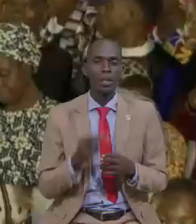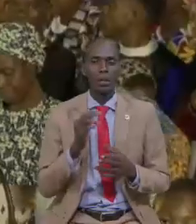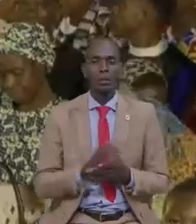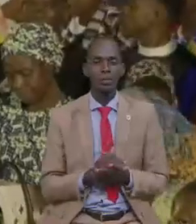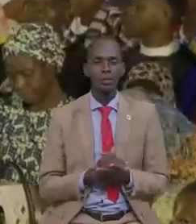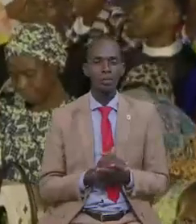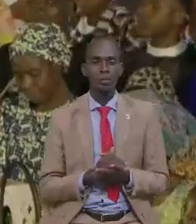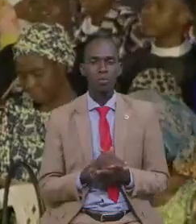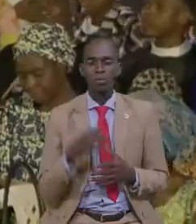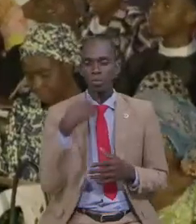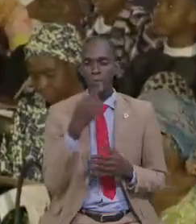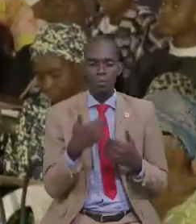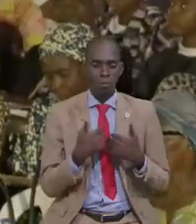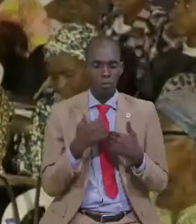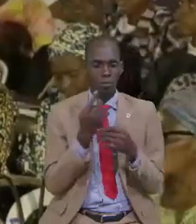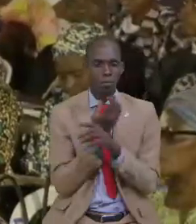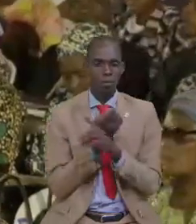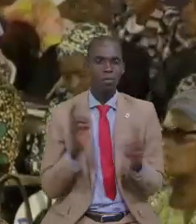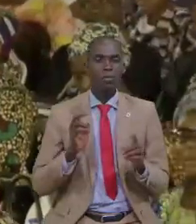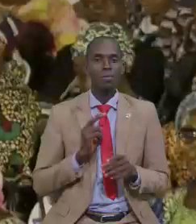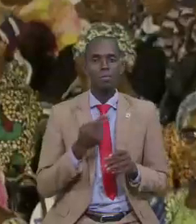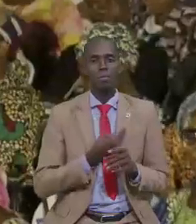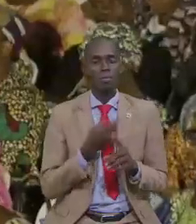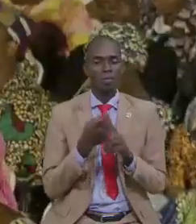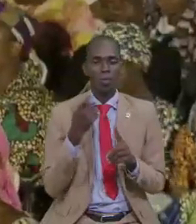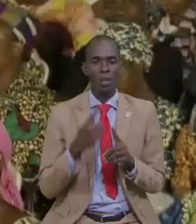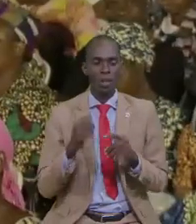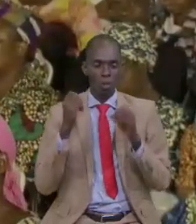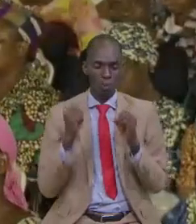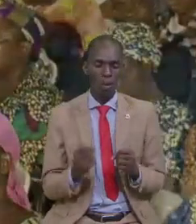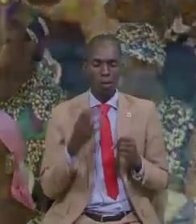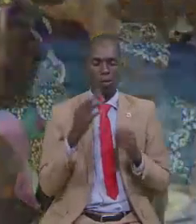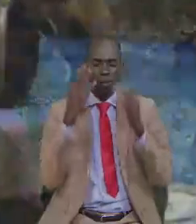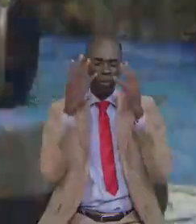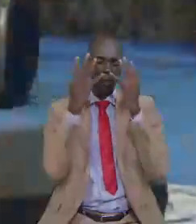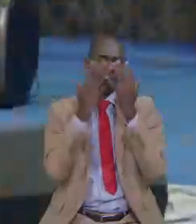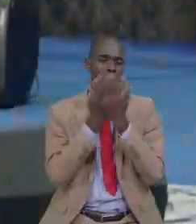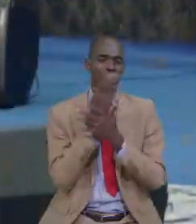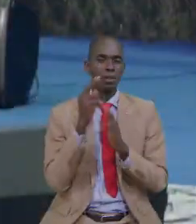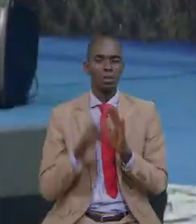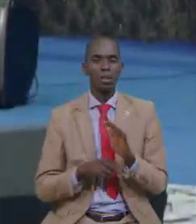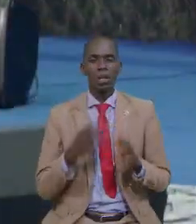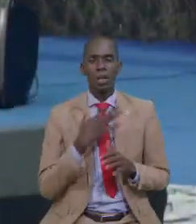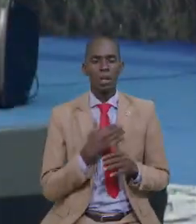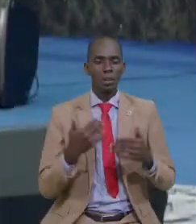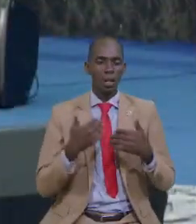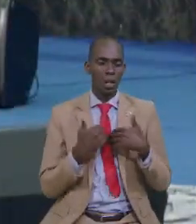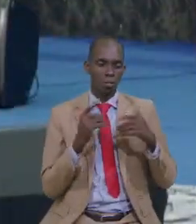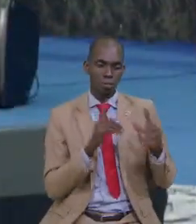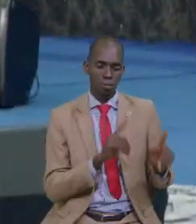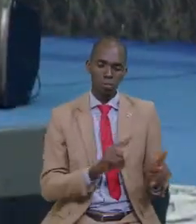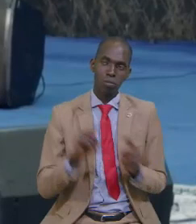has delivered us from the power of darkness and has translated us.